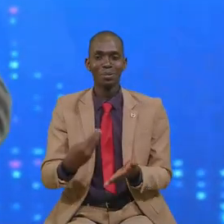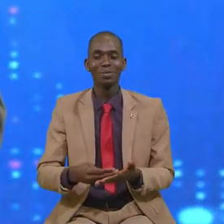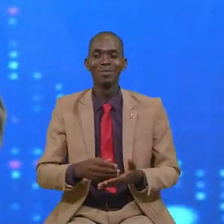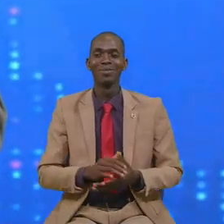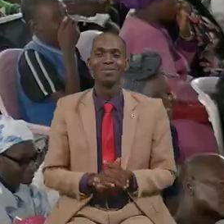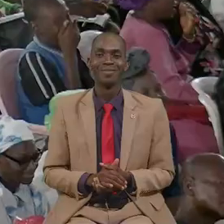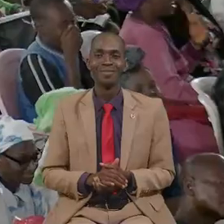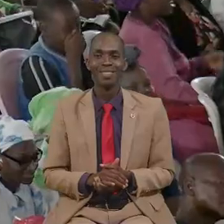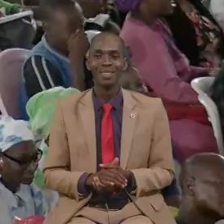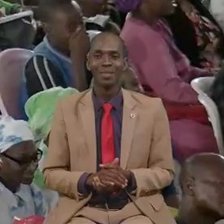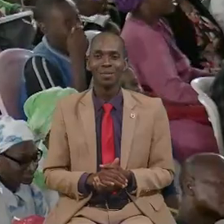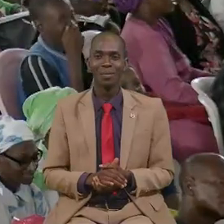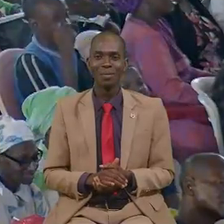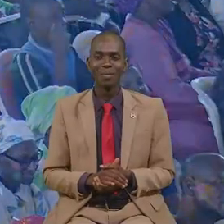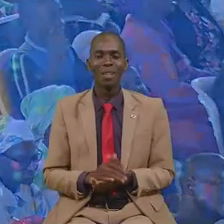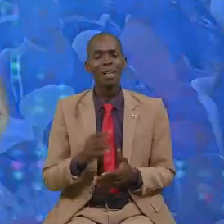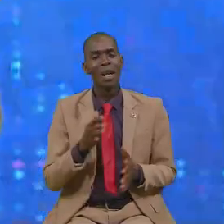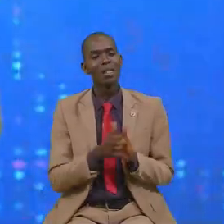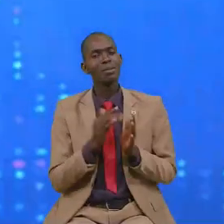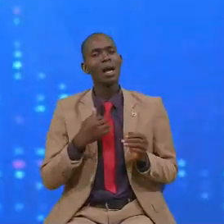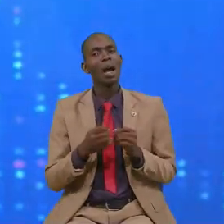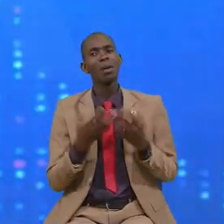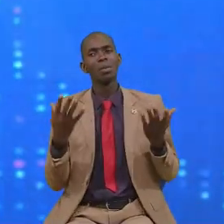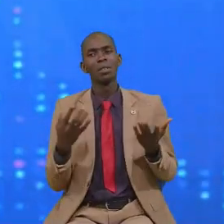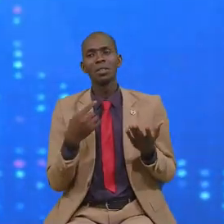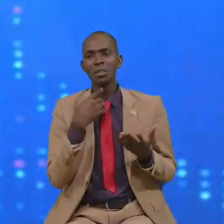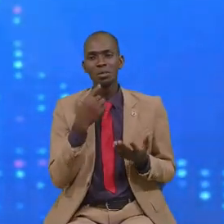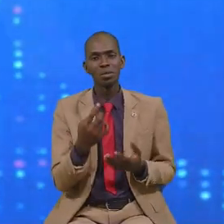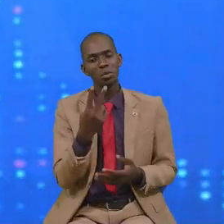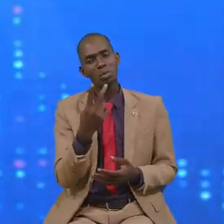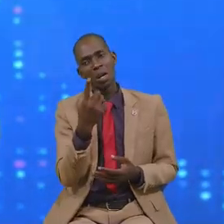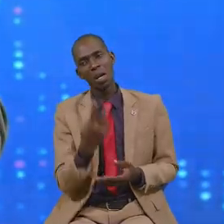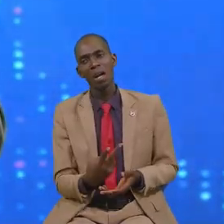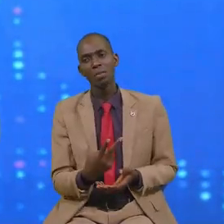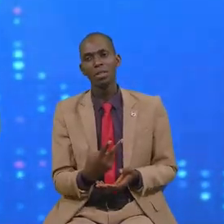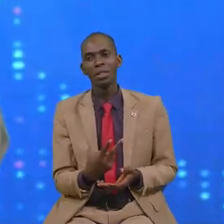He said, "How much?" I said, 2.5